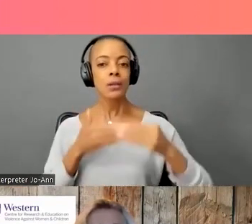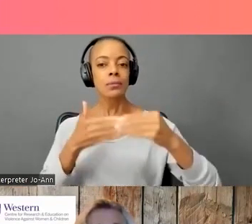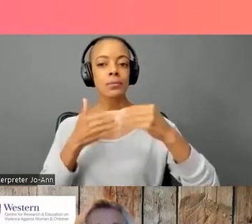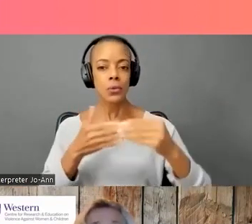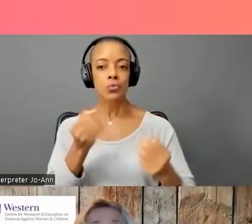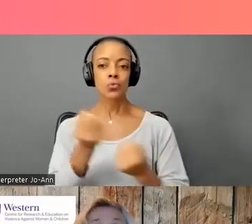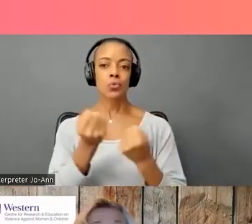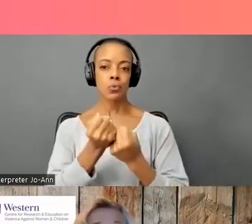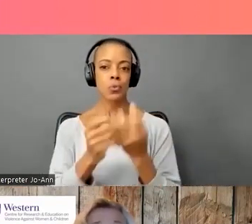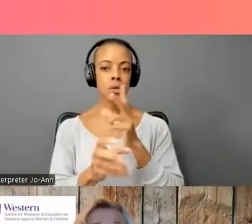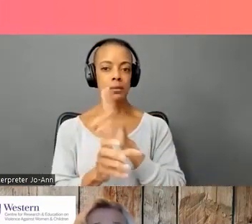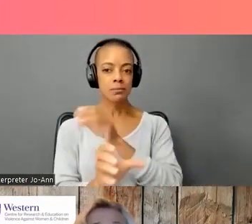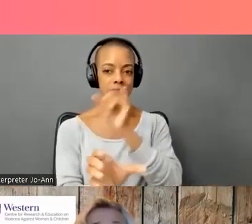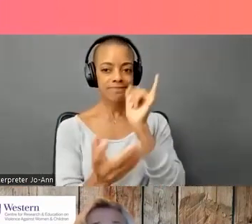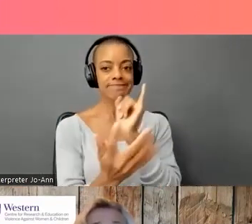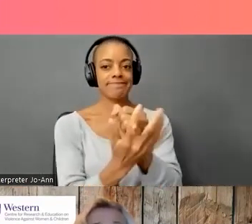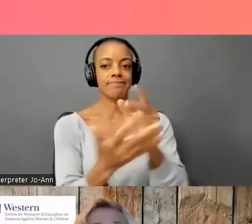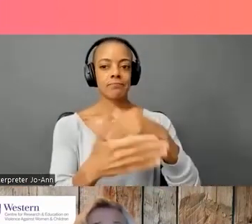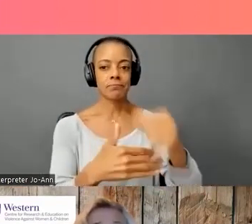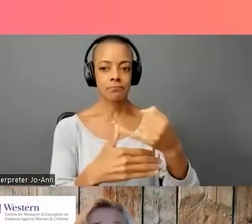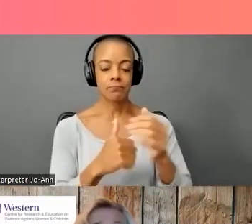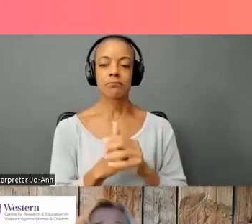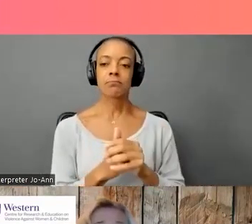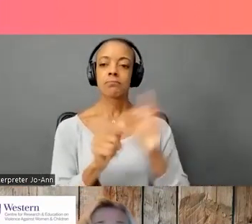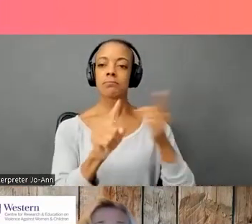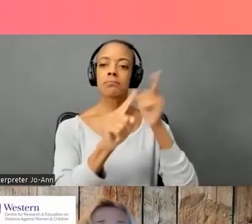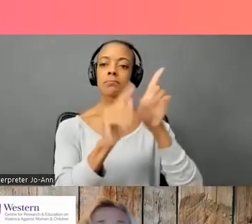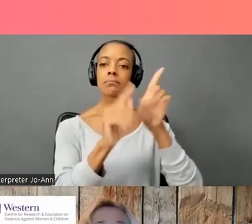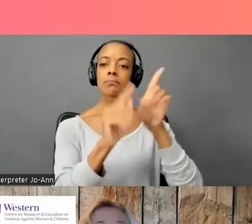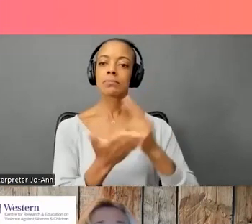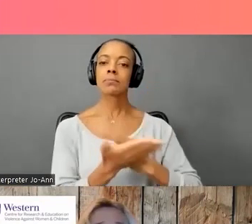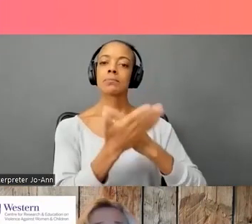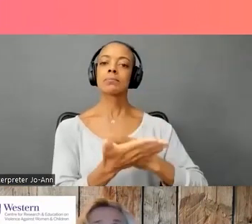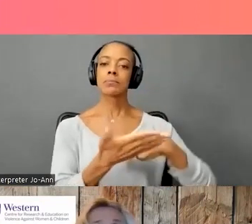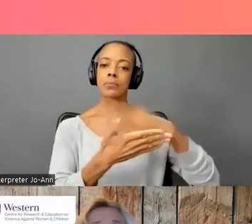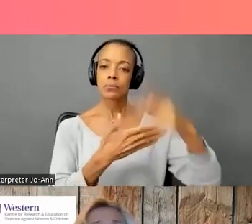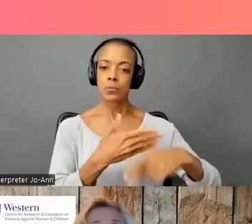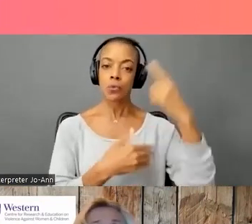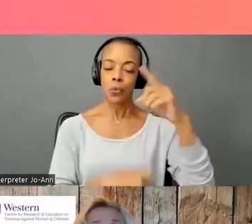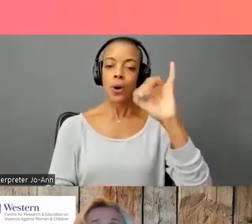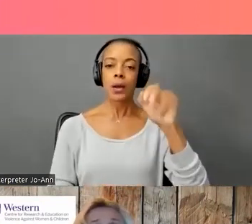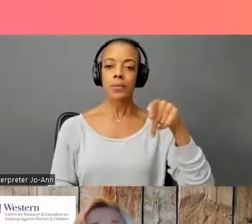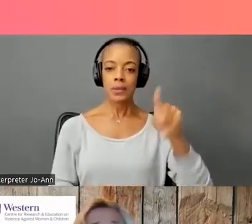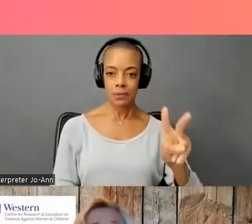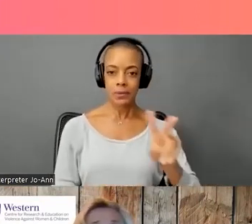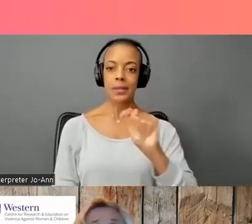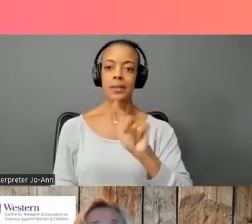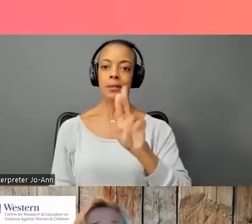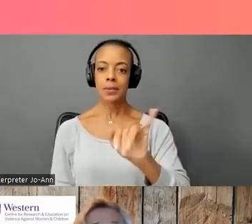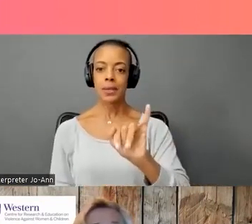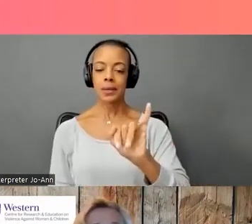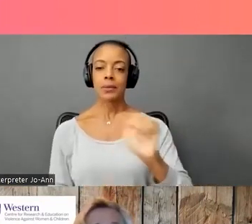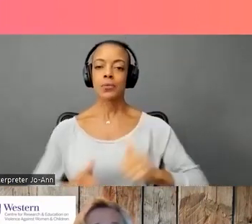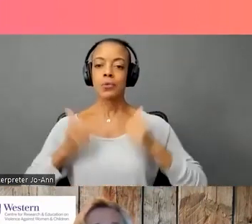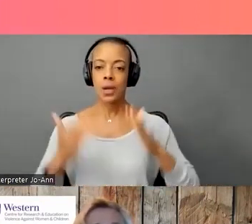project that aims to develop a rehabilitation program for IPV TBI survivors